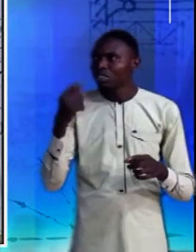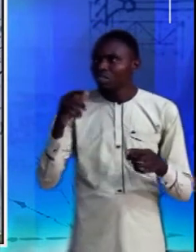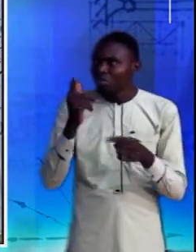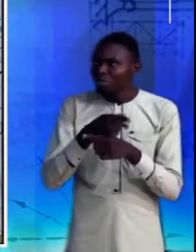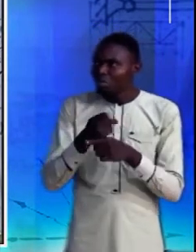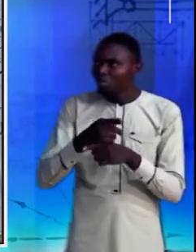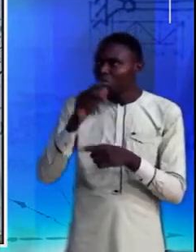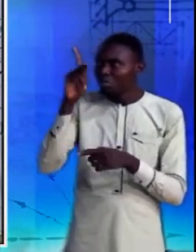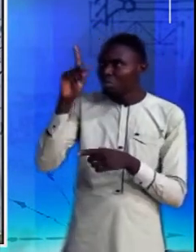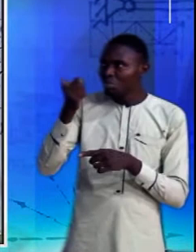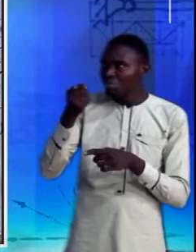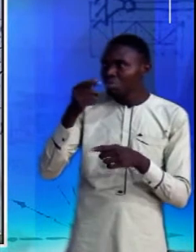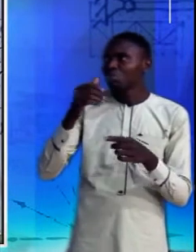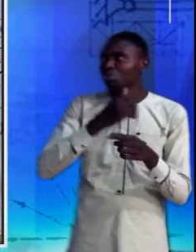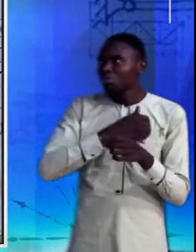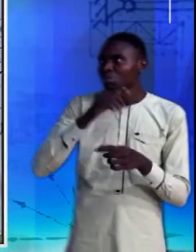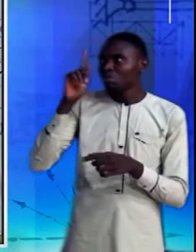has